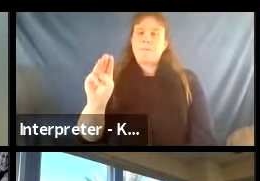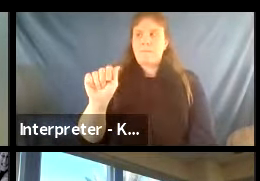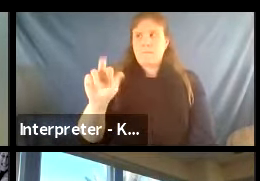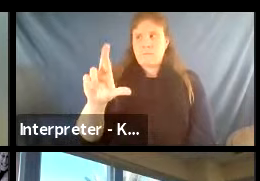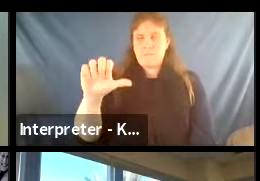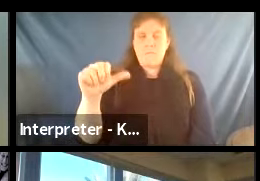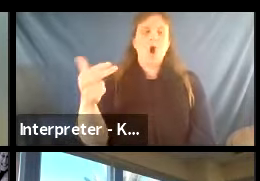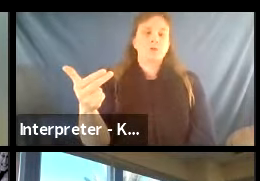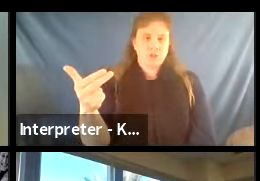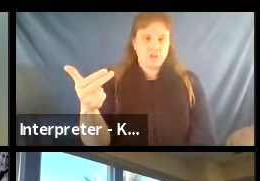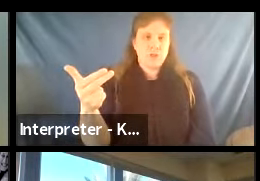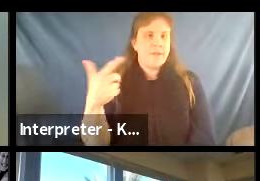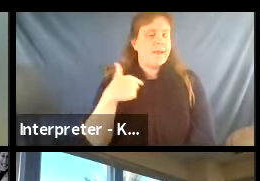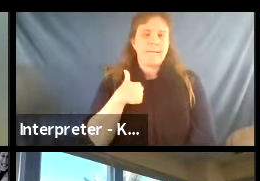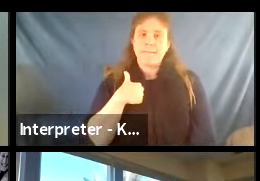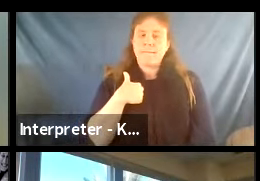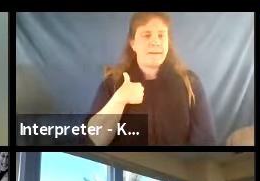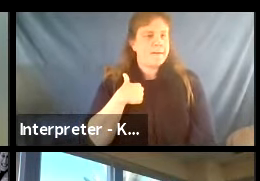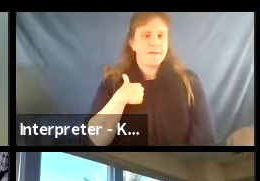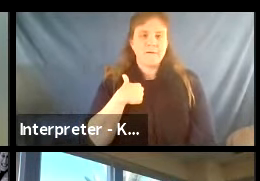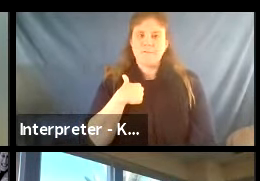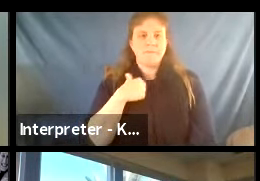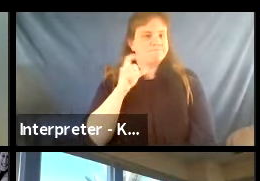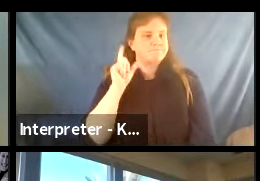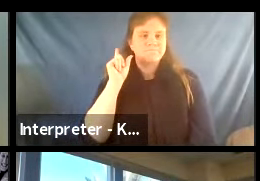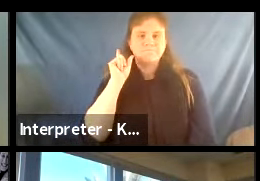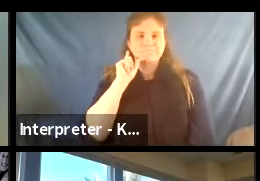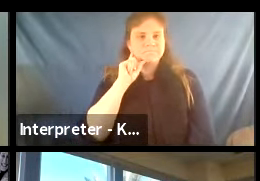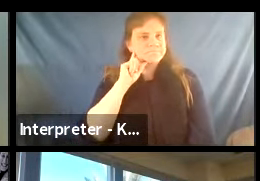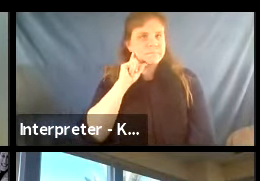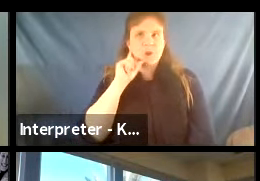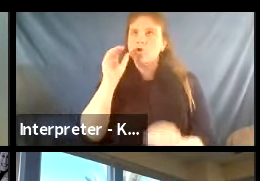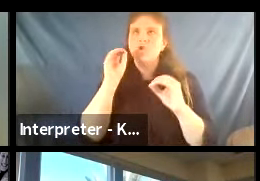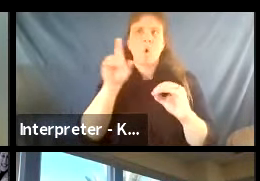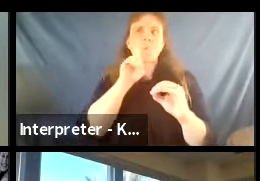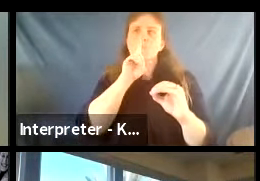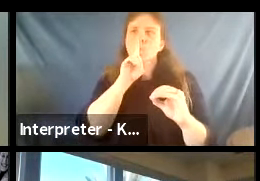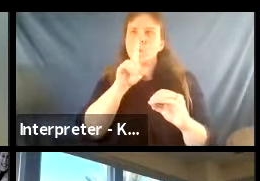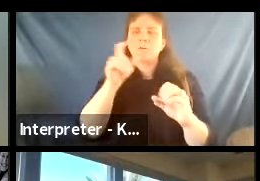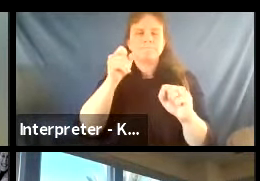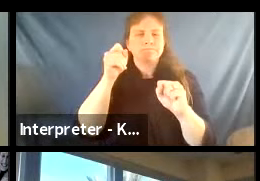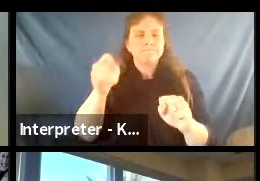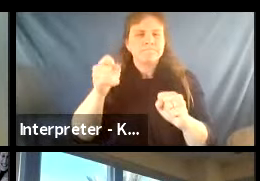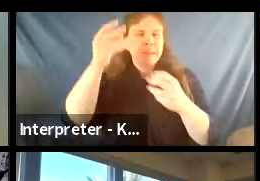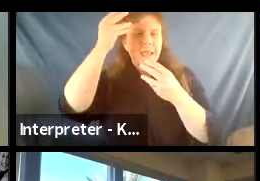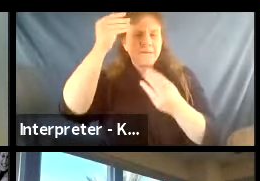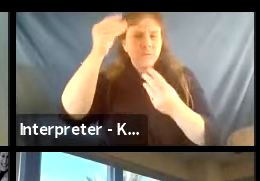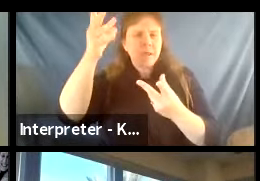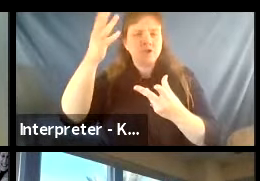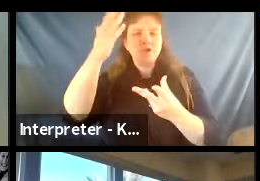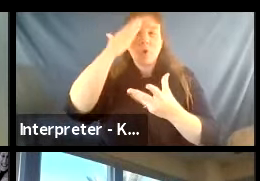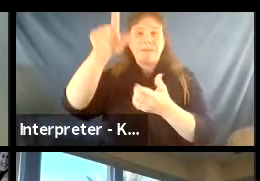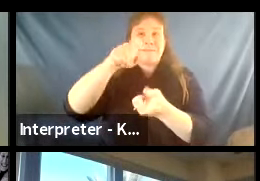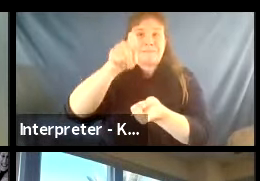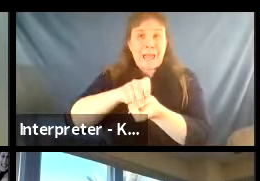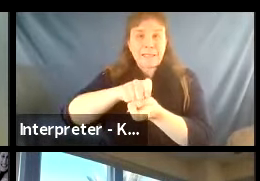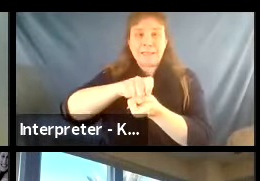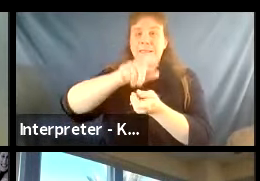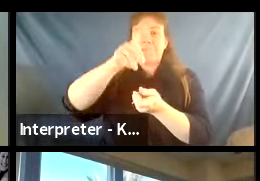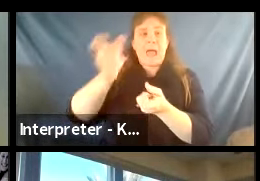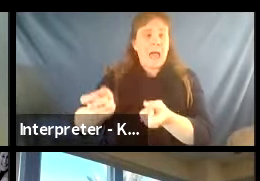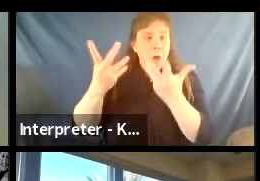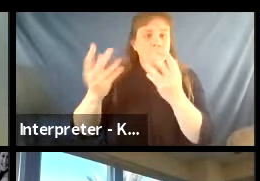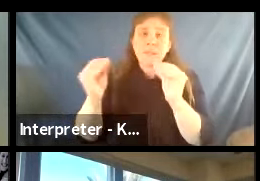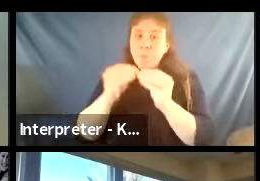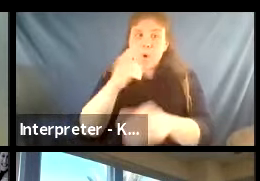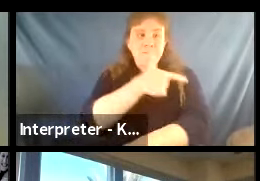have not heard any really concrete information on how much, if and when those are approved, how much supply that will add. One